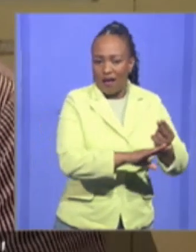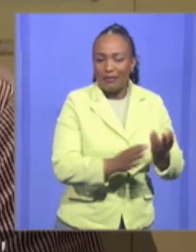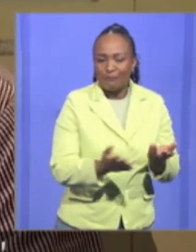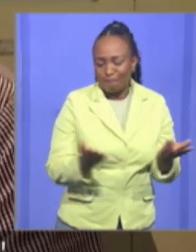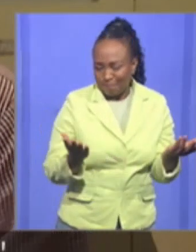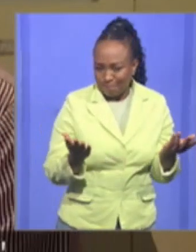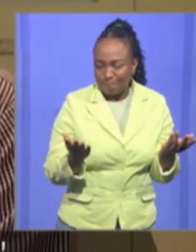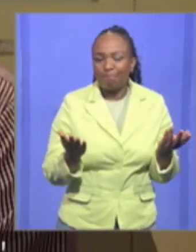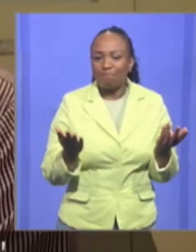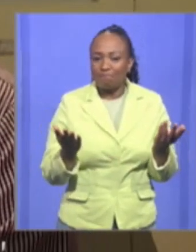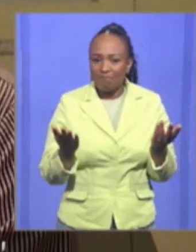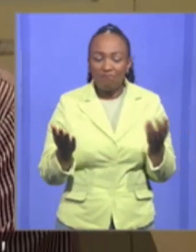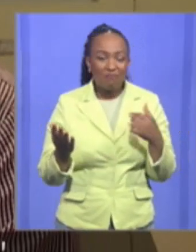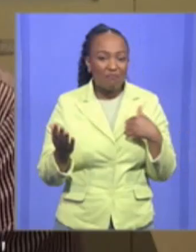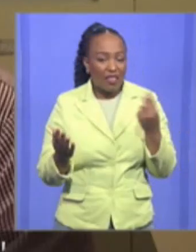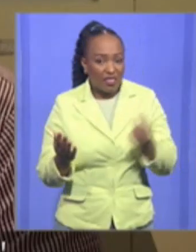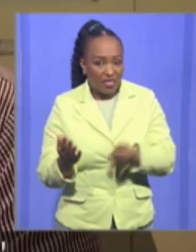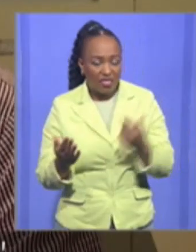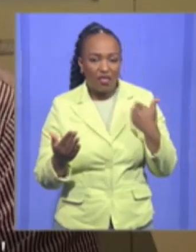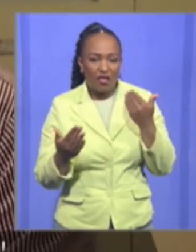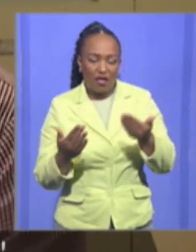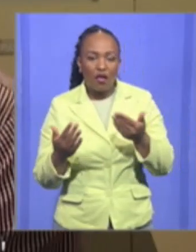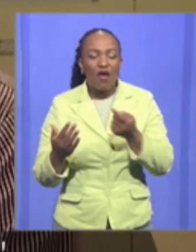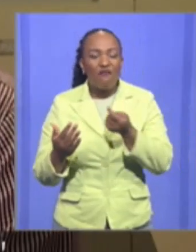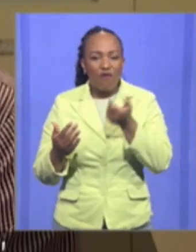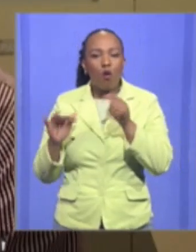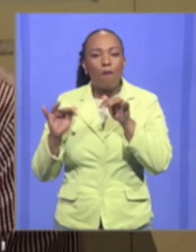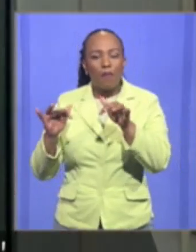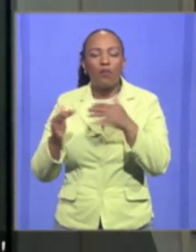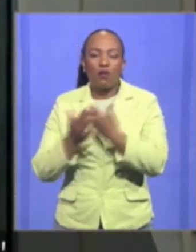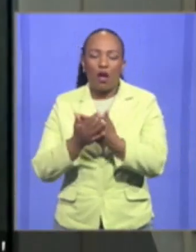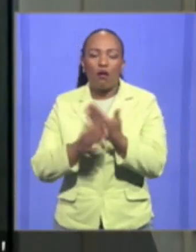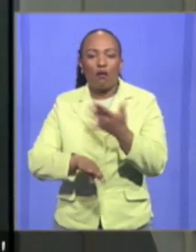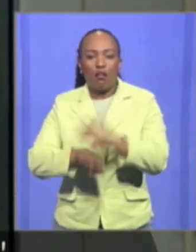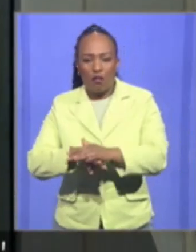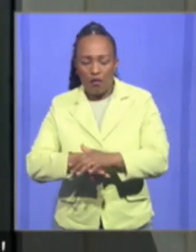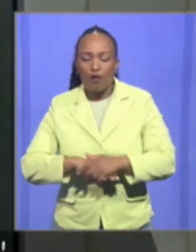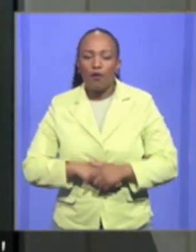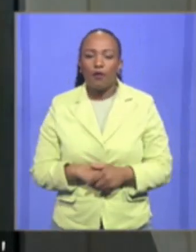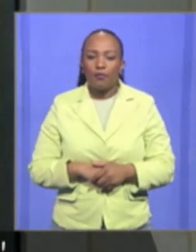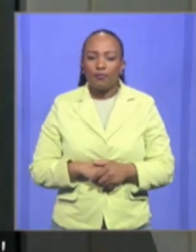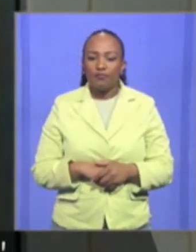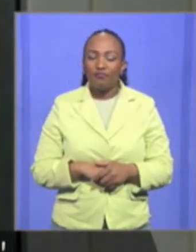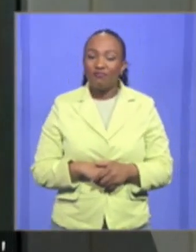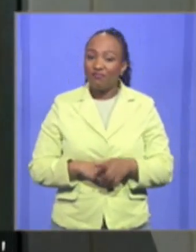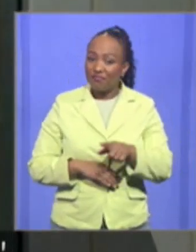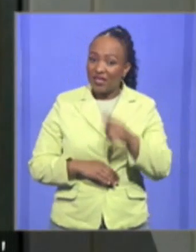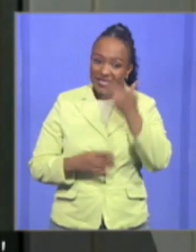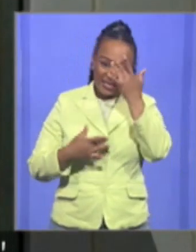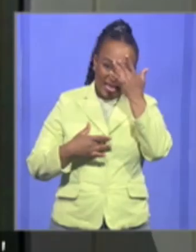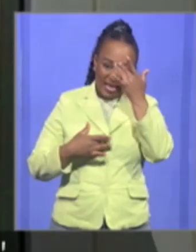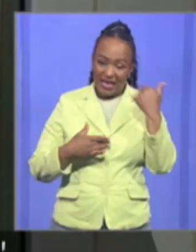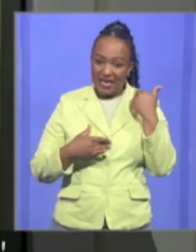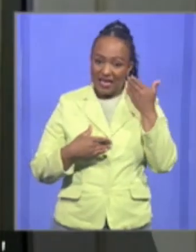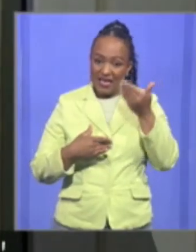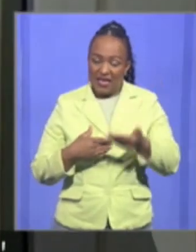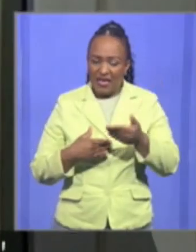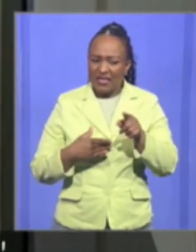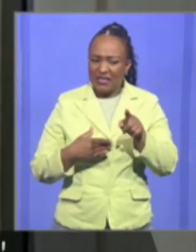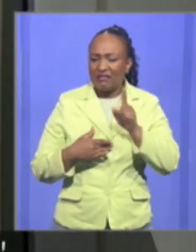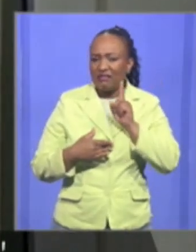in a small number of cases that can lead to death. Go sa šetšwe temošo ya bolwetse bjo, ditiragalo tše di belaetšago